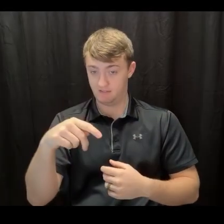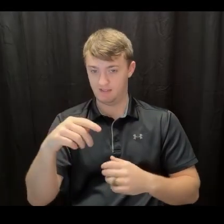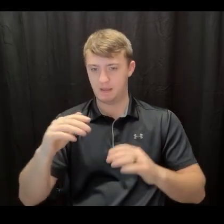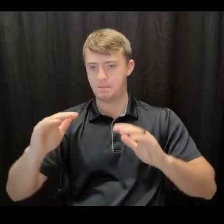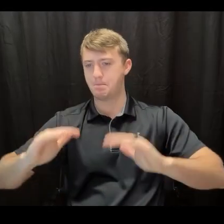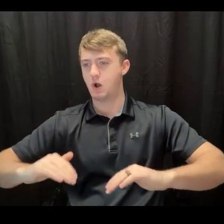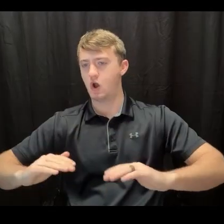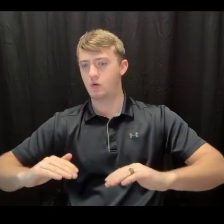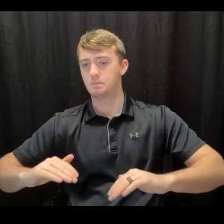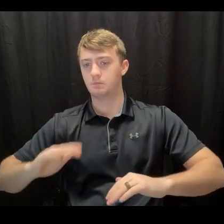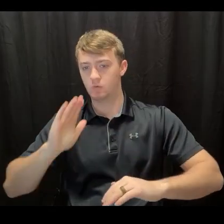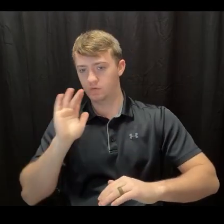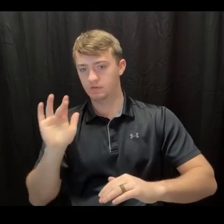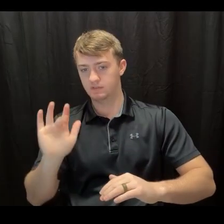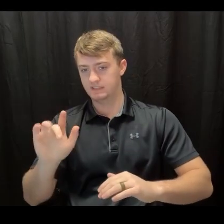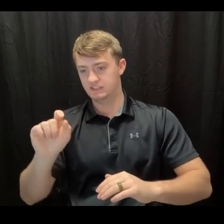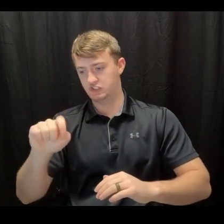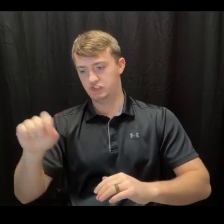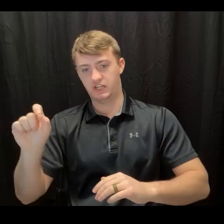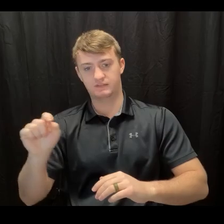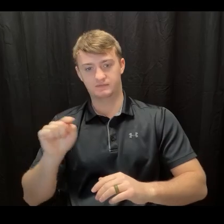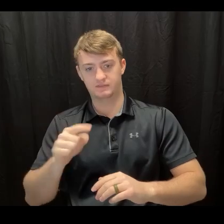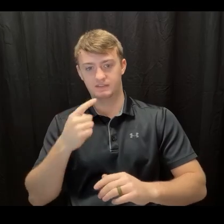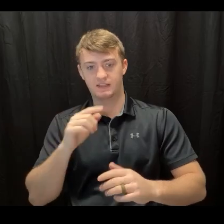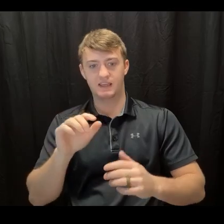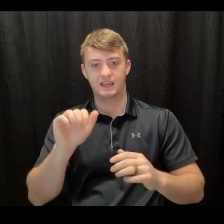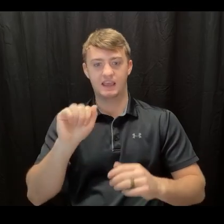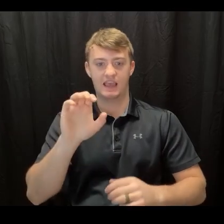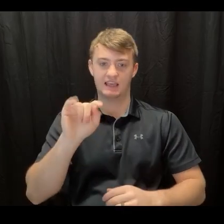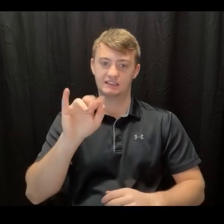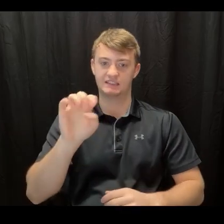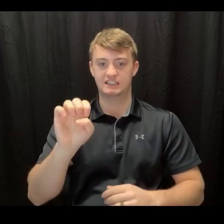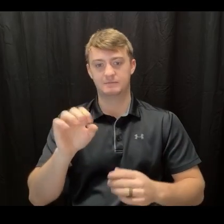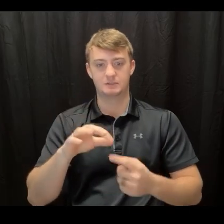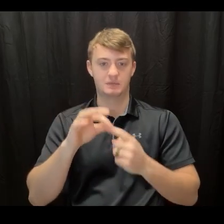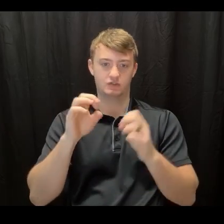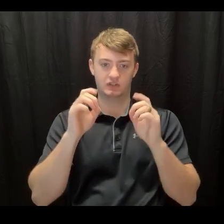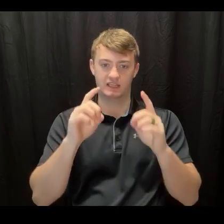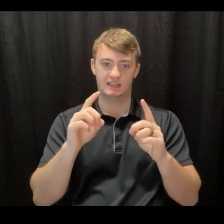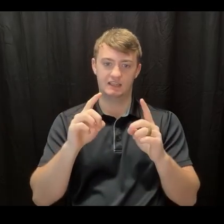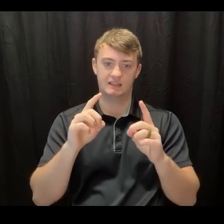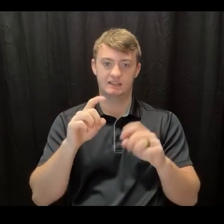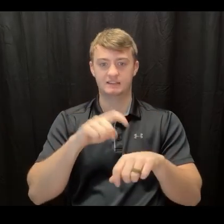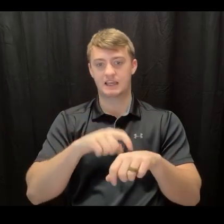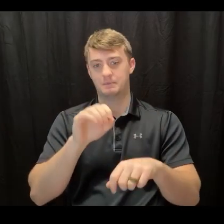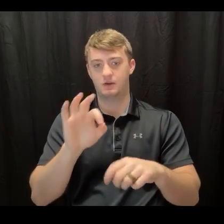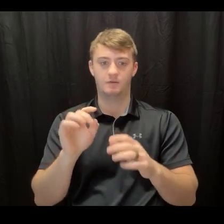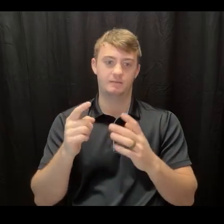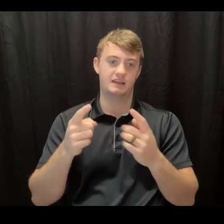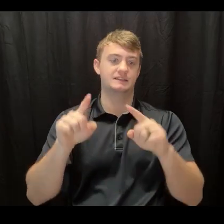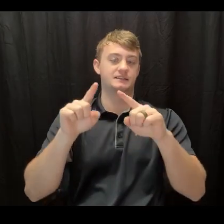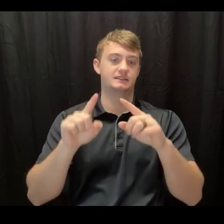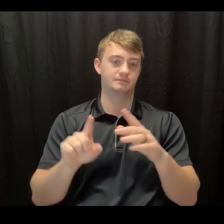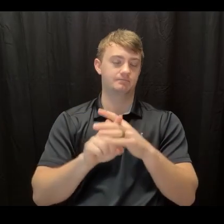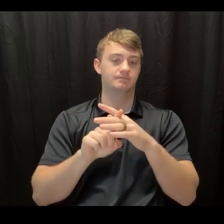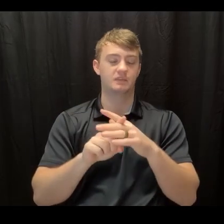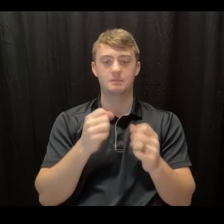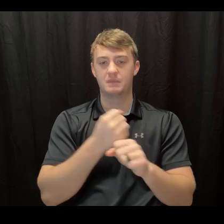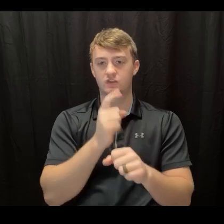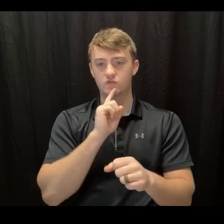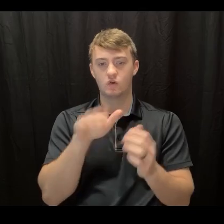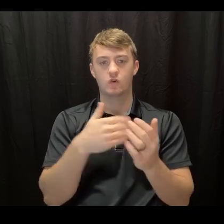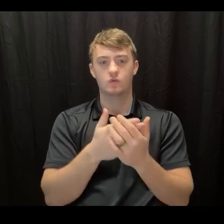IEPs, at the very bottom, you're going to click that checkbox that says active special ed at time of incident, and then be sure all